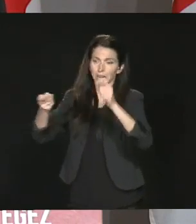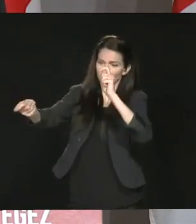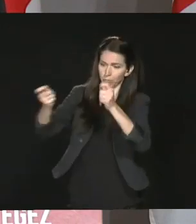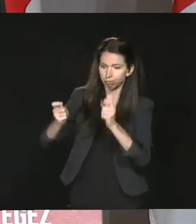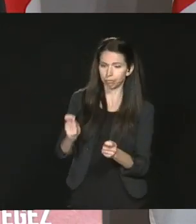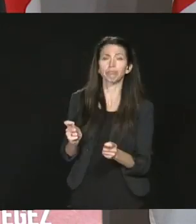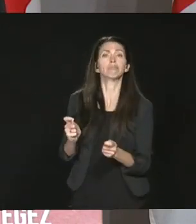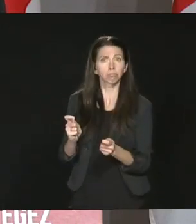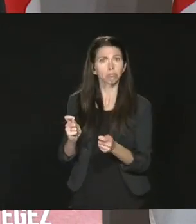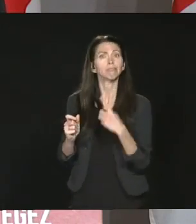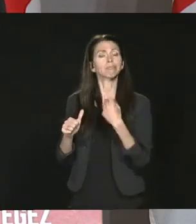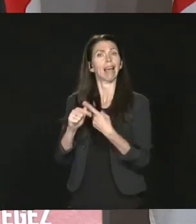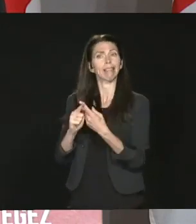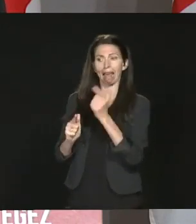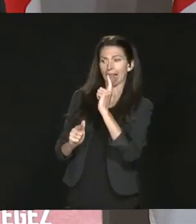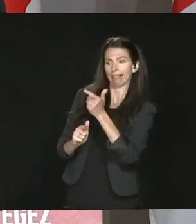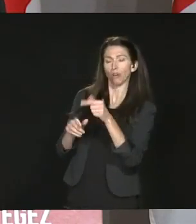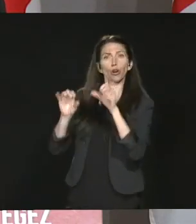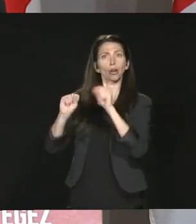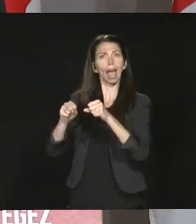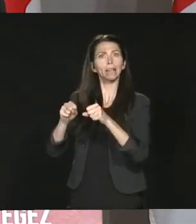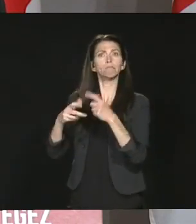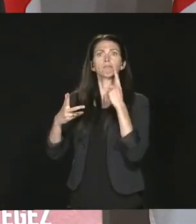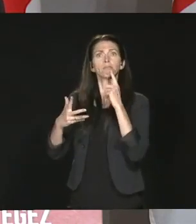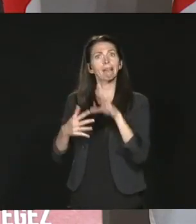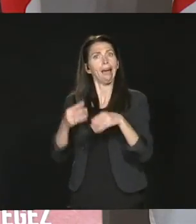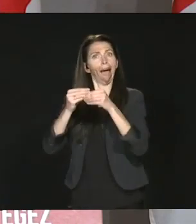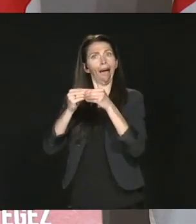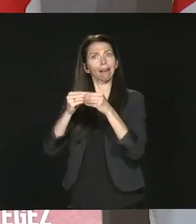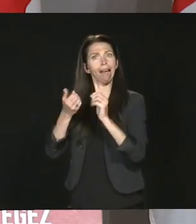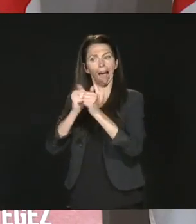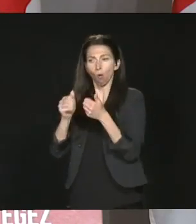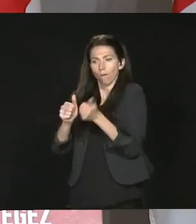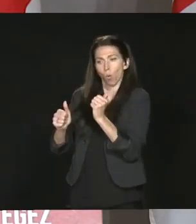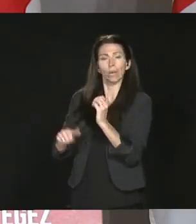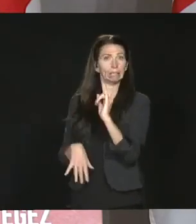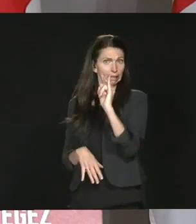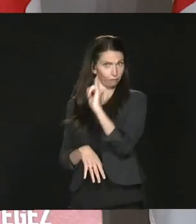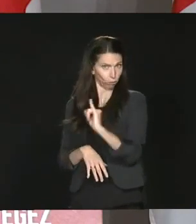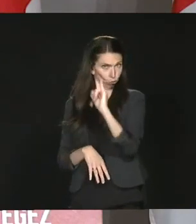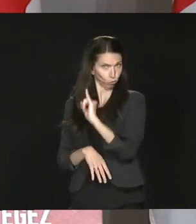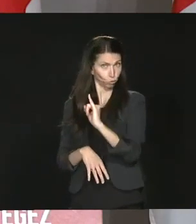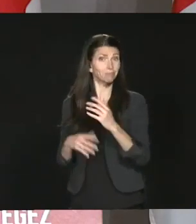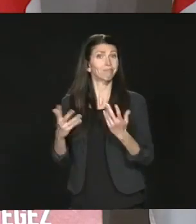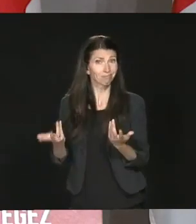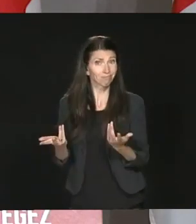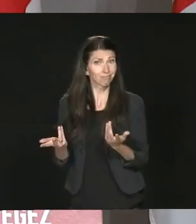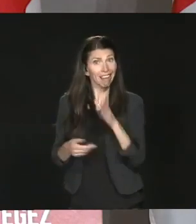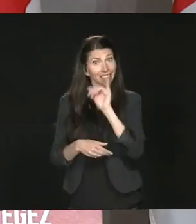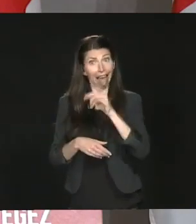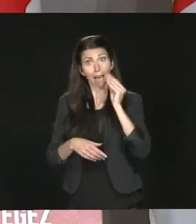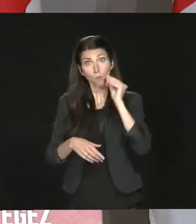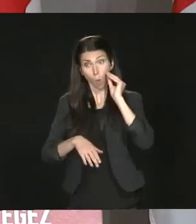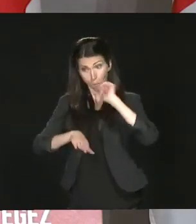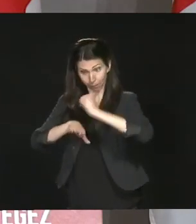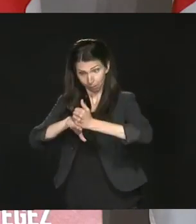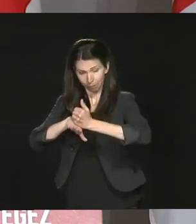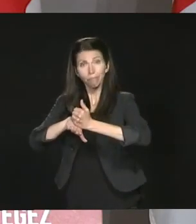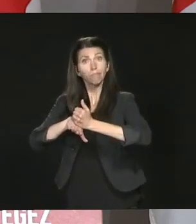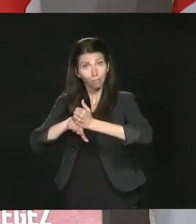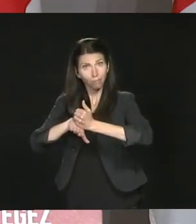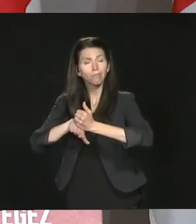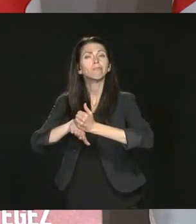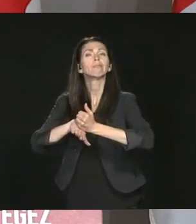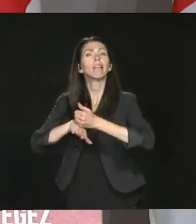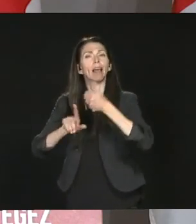prevention protocols going forward. Halfway houses will also now be able to submit COVID-related expenses to